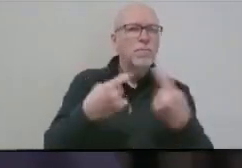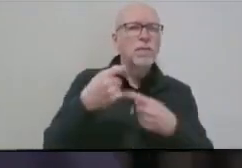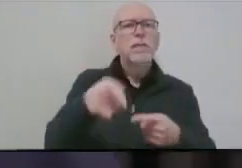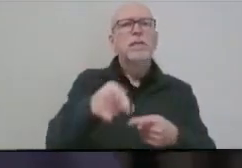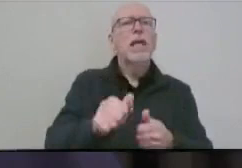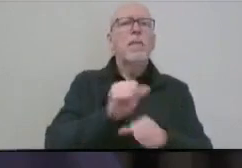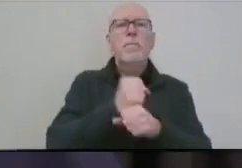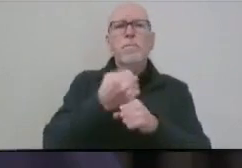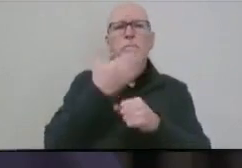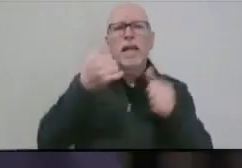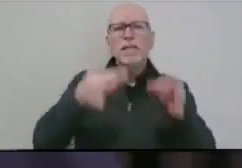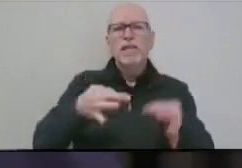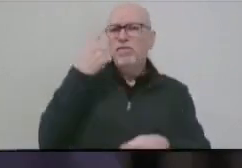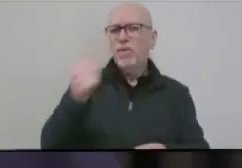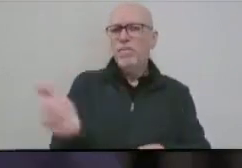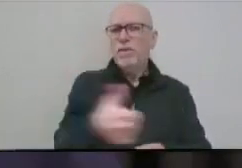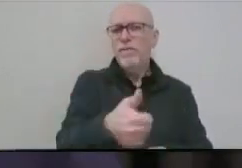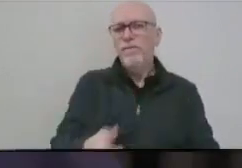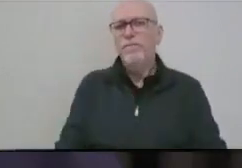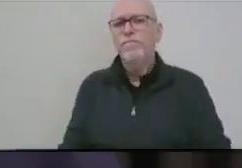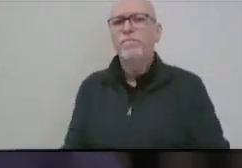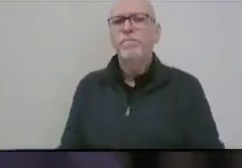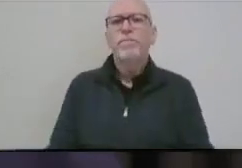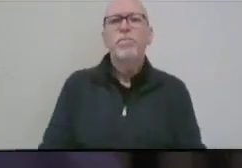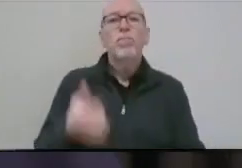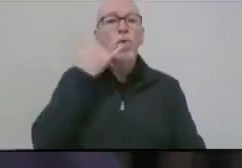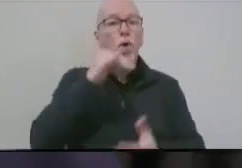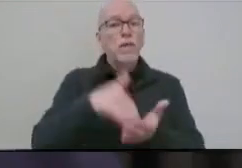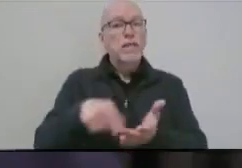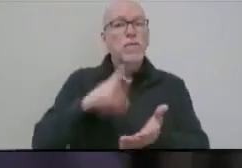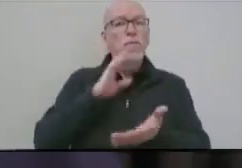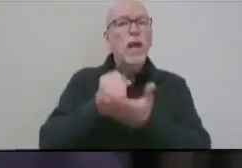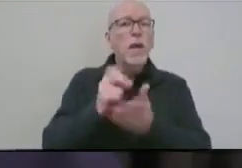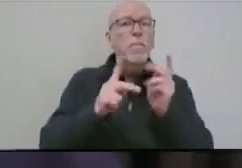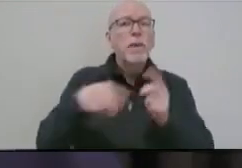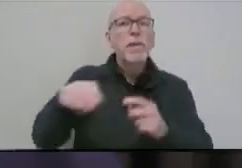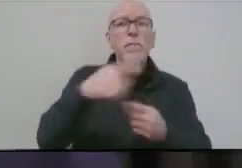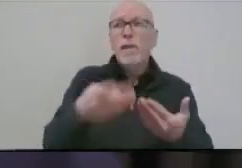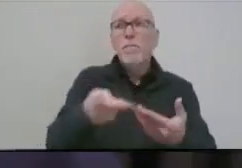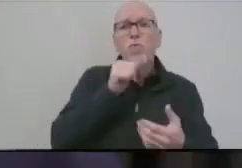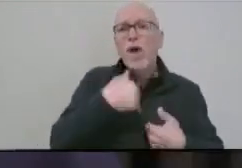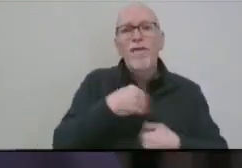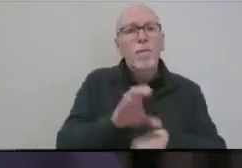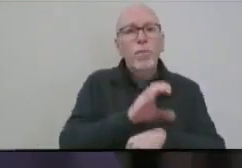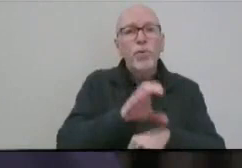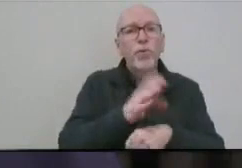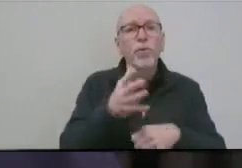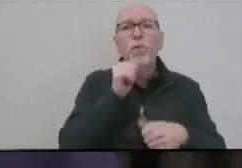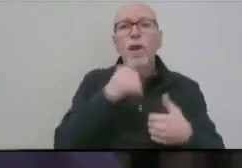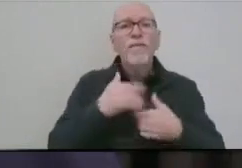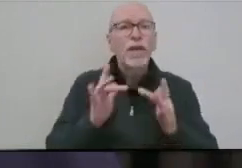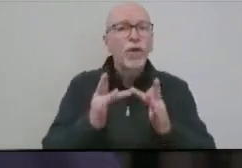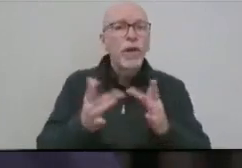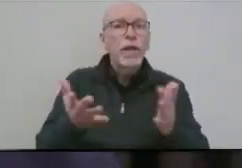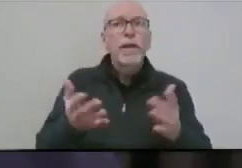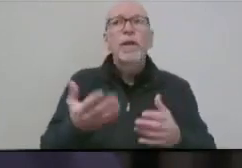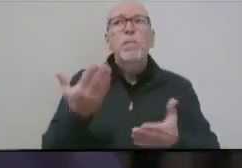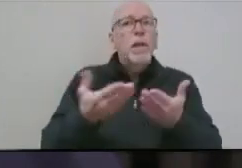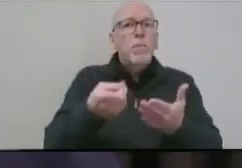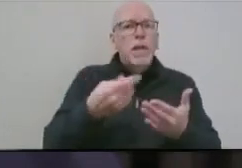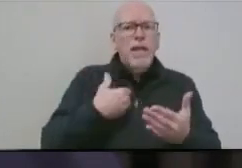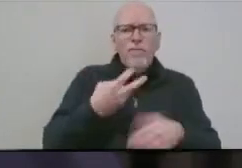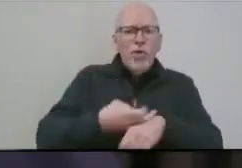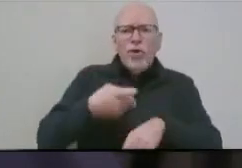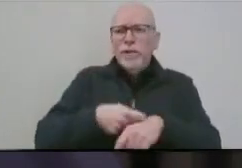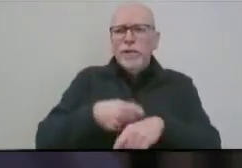decisions for themselves. The call center helps individuals who may not have computer access, internet, or have difficulty otherwise